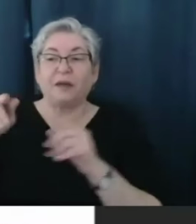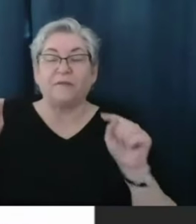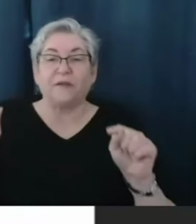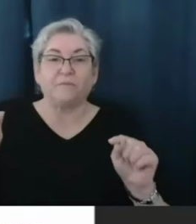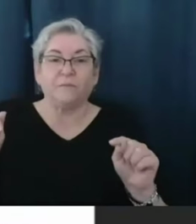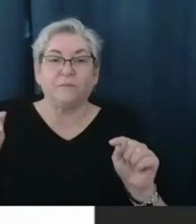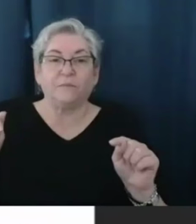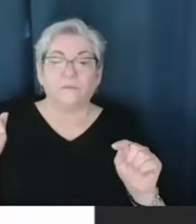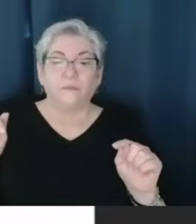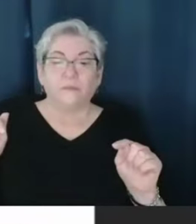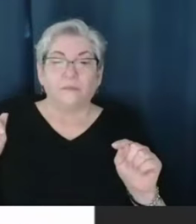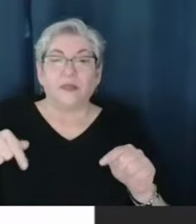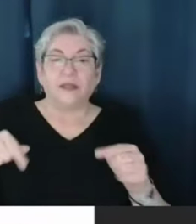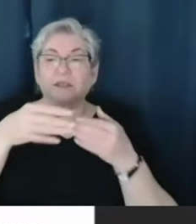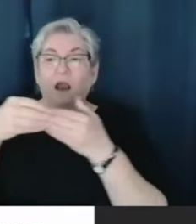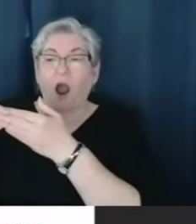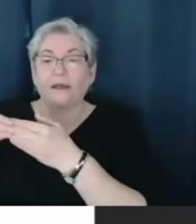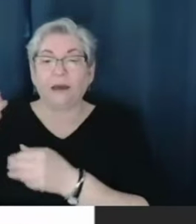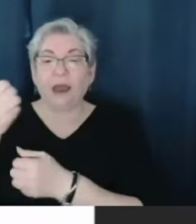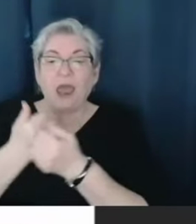and everyone who provided feedback.